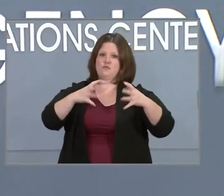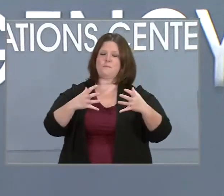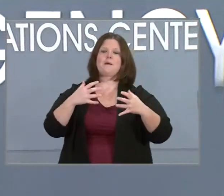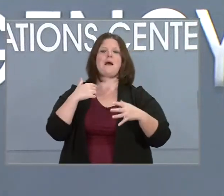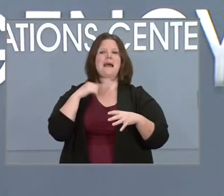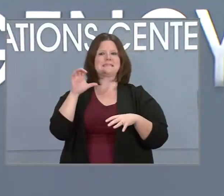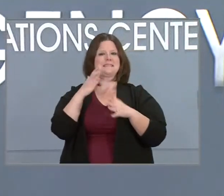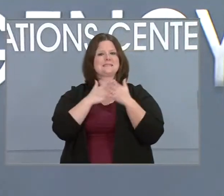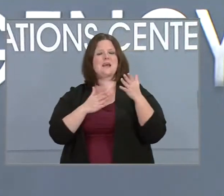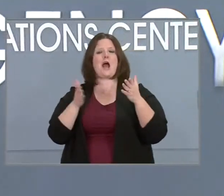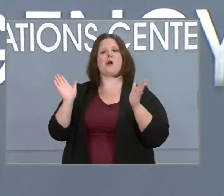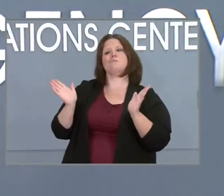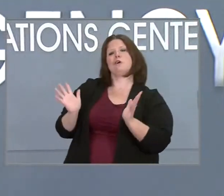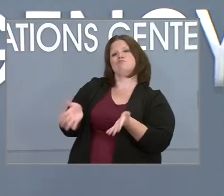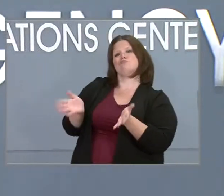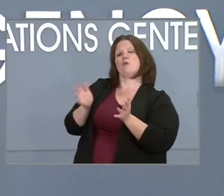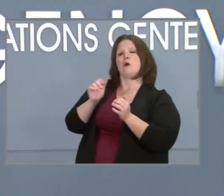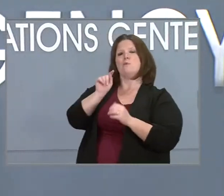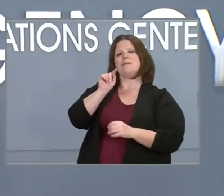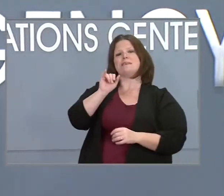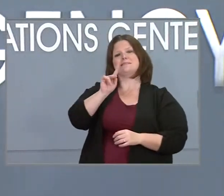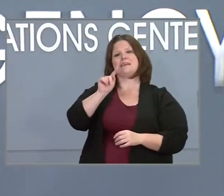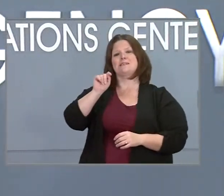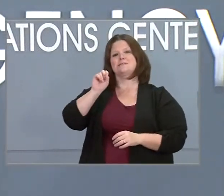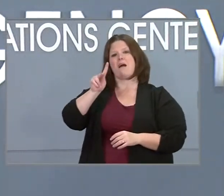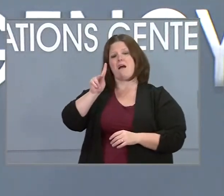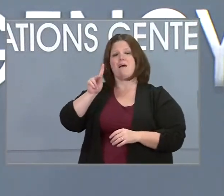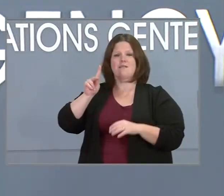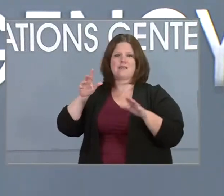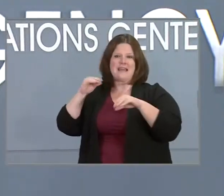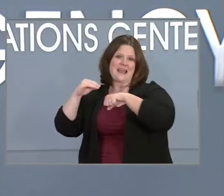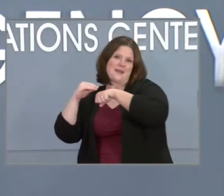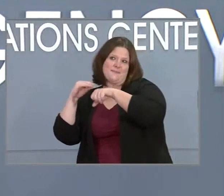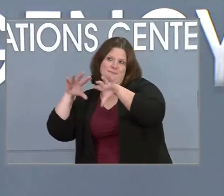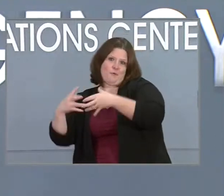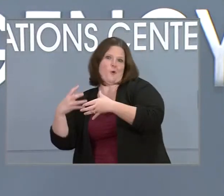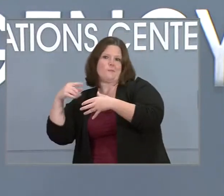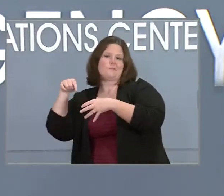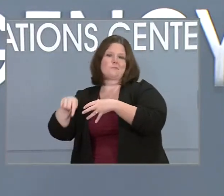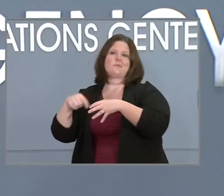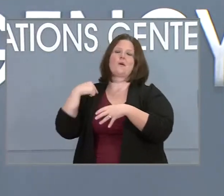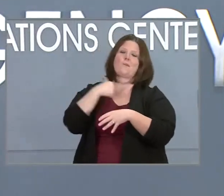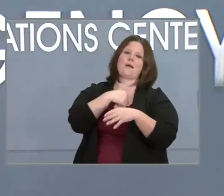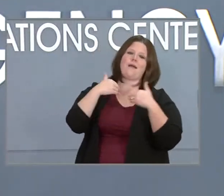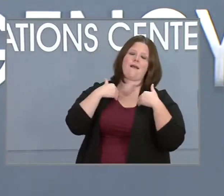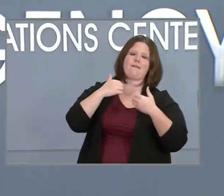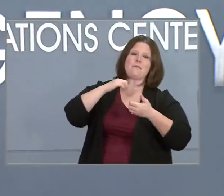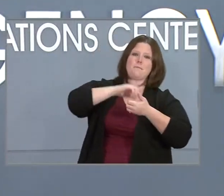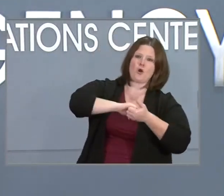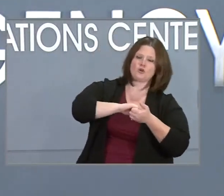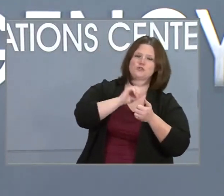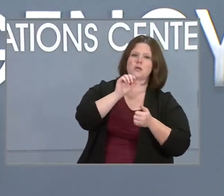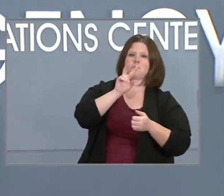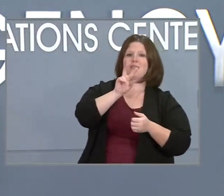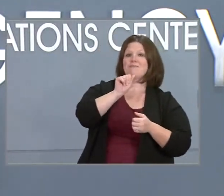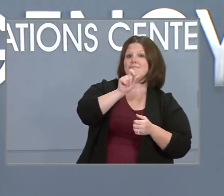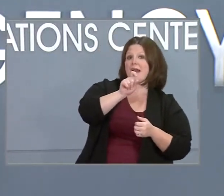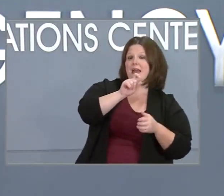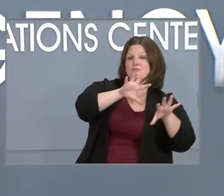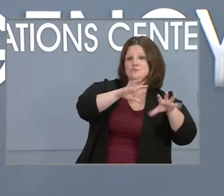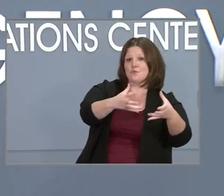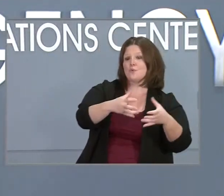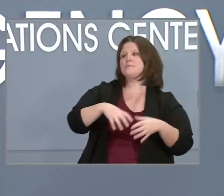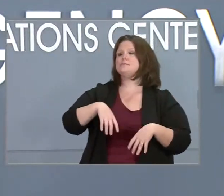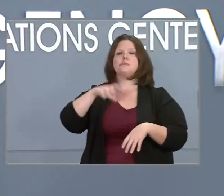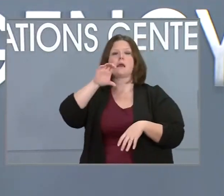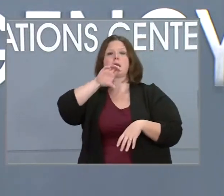chat with some TikTok influencers. We have our Teen Vax Facts, and we have partnerships, like, as I mentioned, with Carowinds and others who I know are